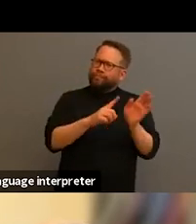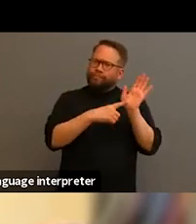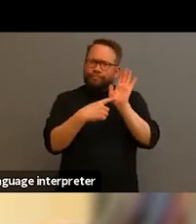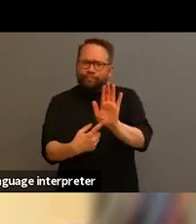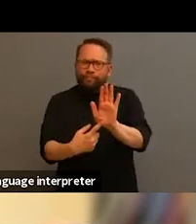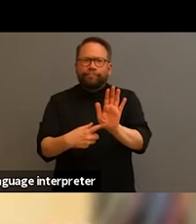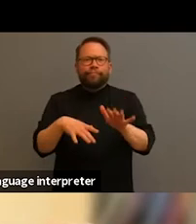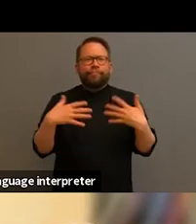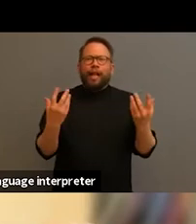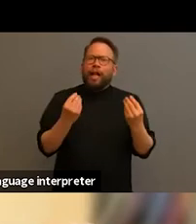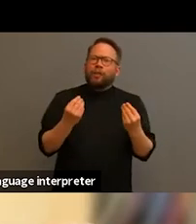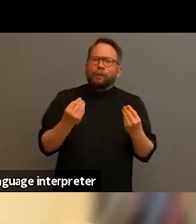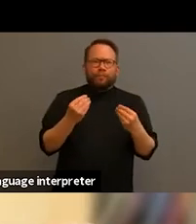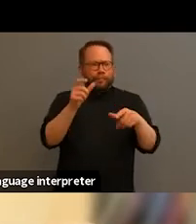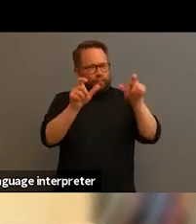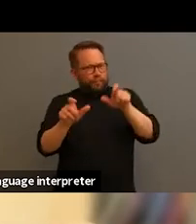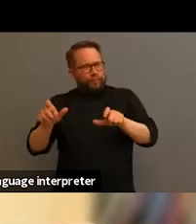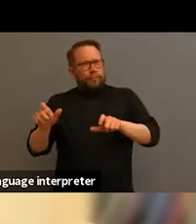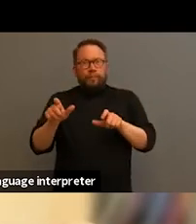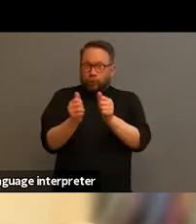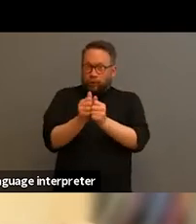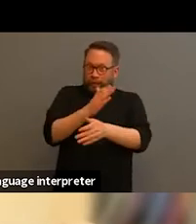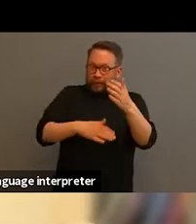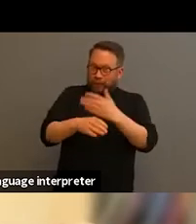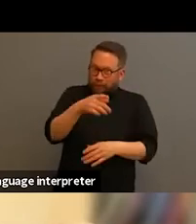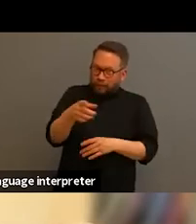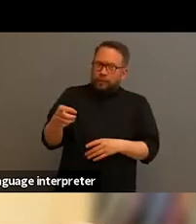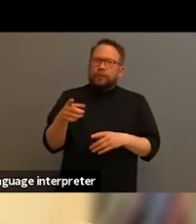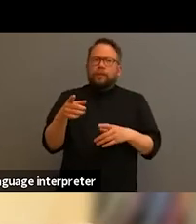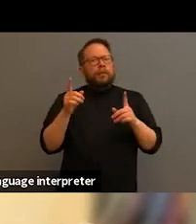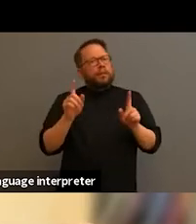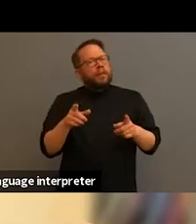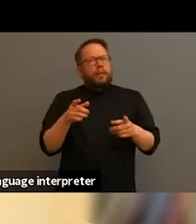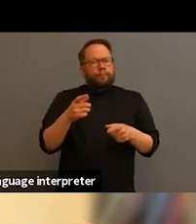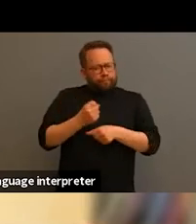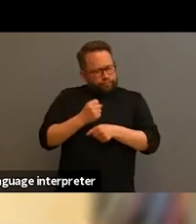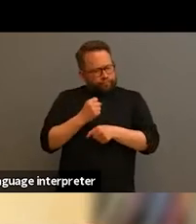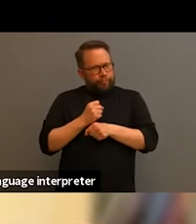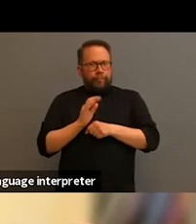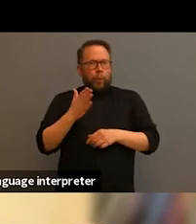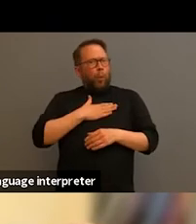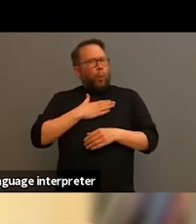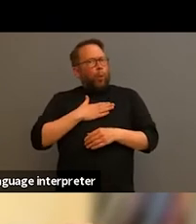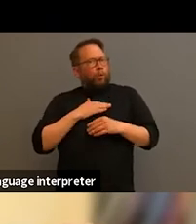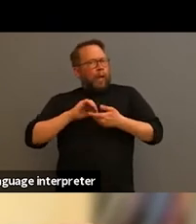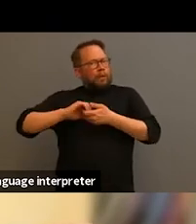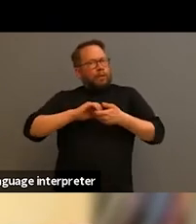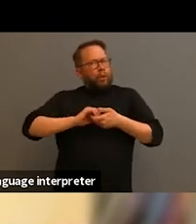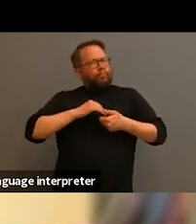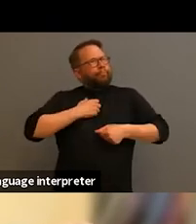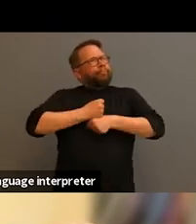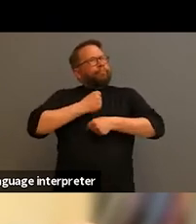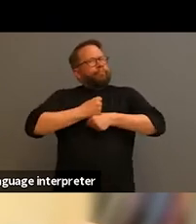how people with disabilities through their organizations or different coalitions are a key actor to ensure